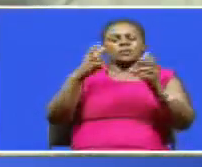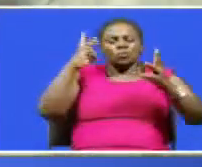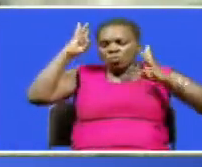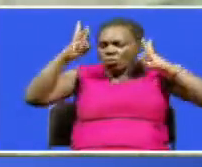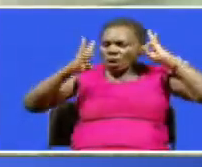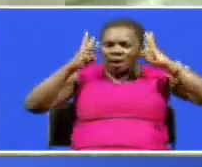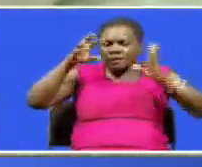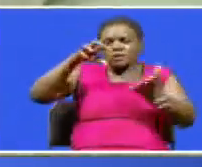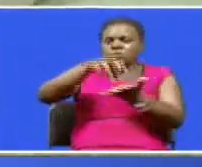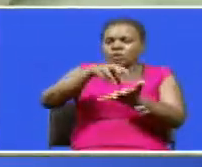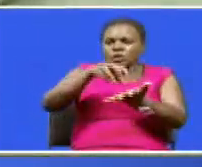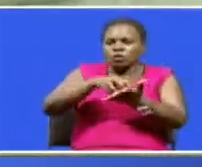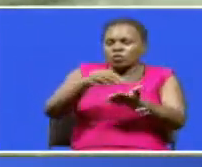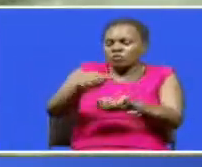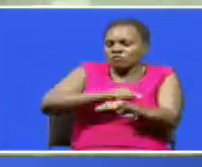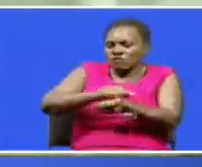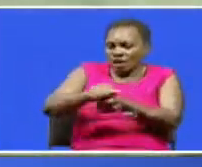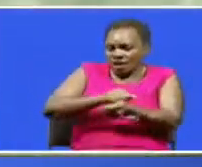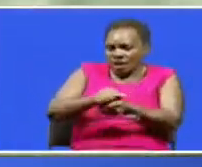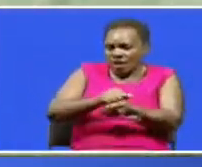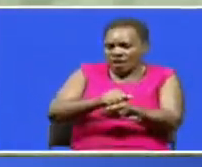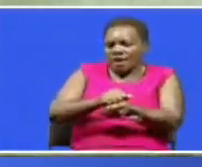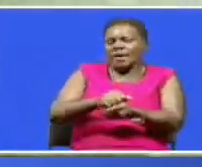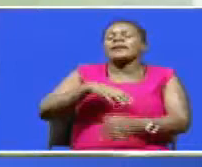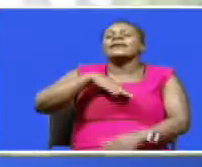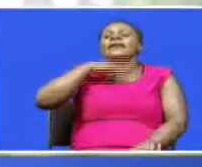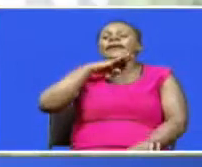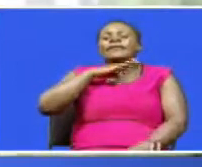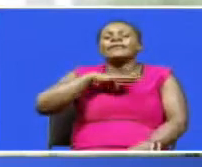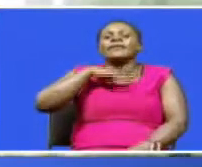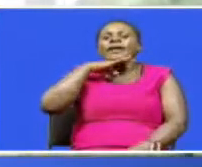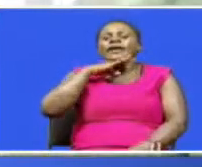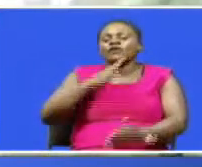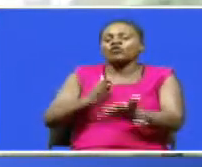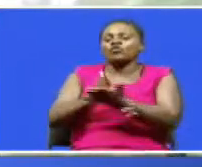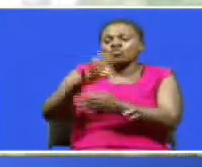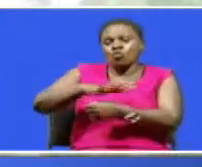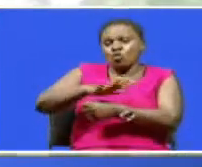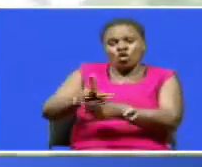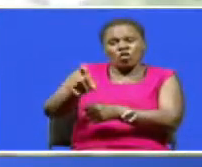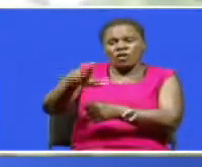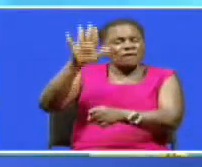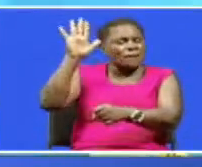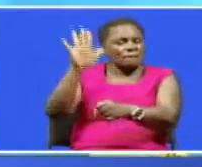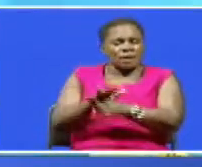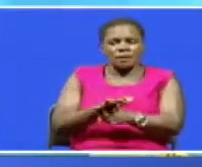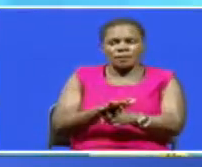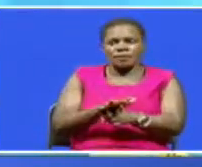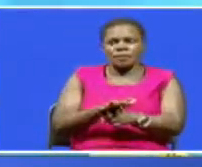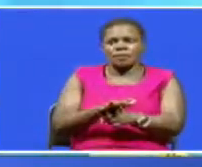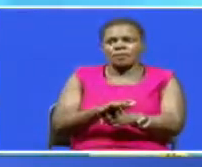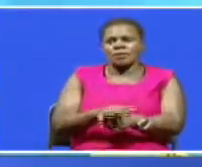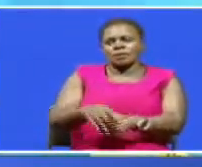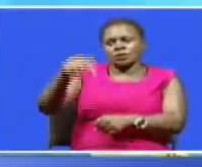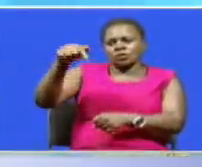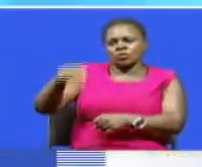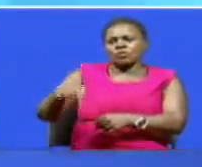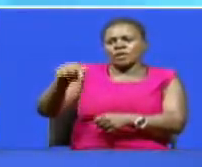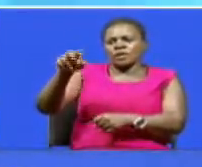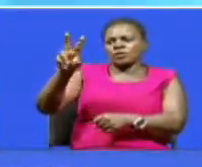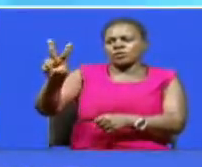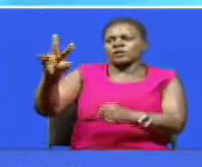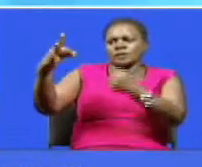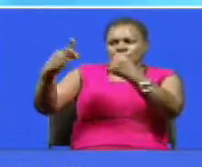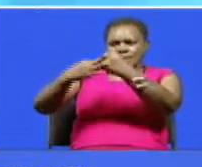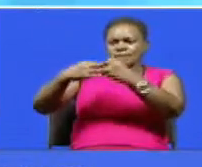worrying statistics released Friday was on the number of deaths arising from COVID-19 complications. Today, 28 patients